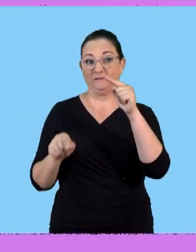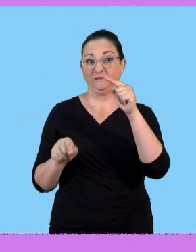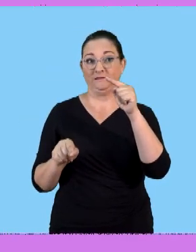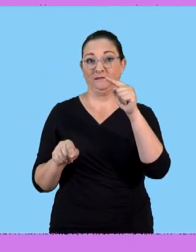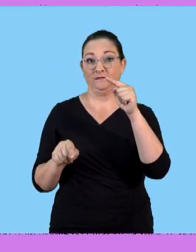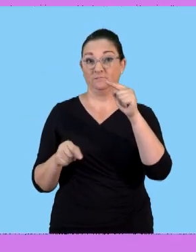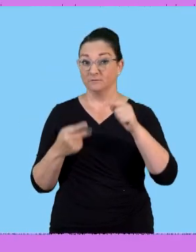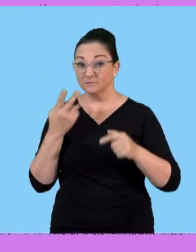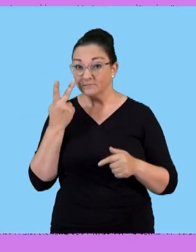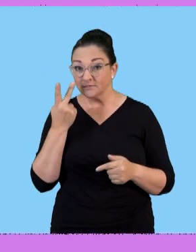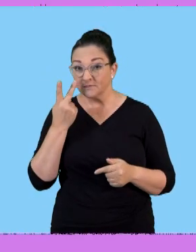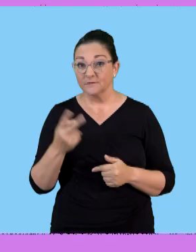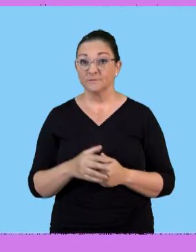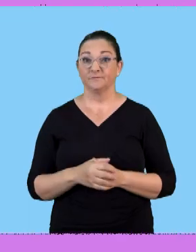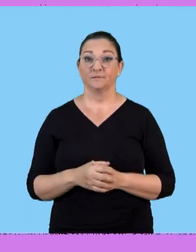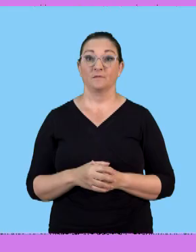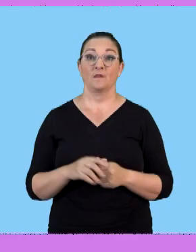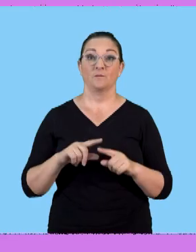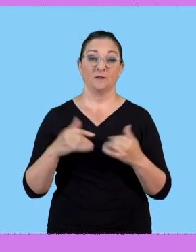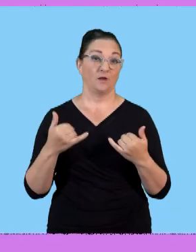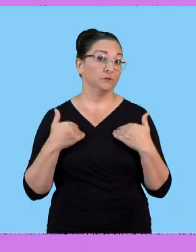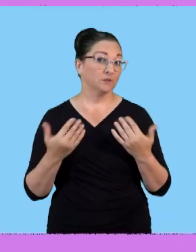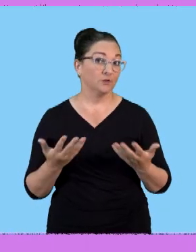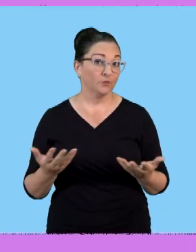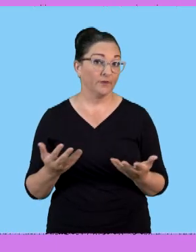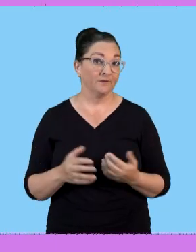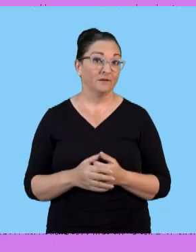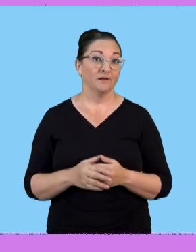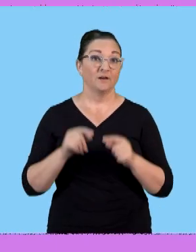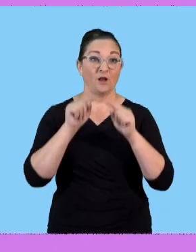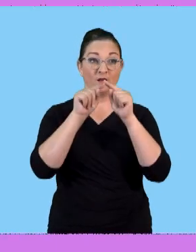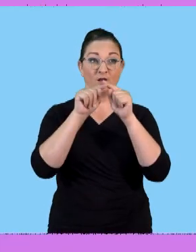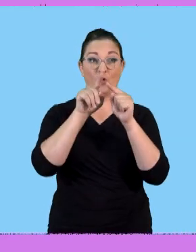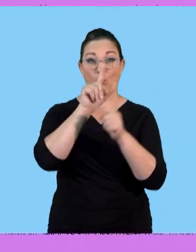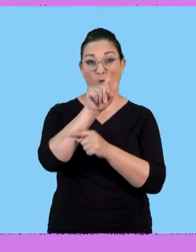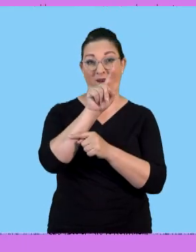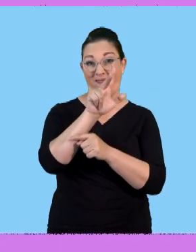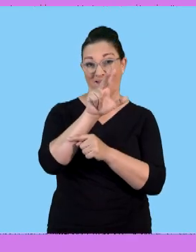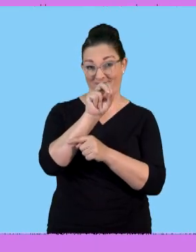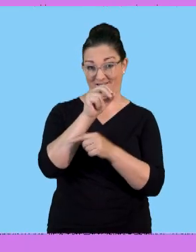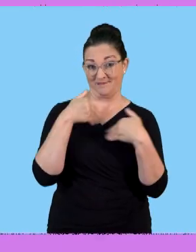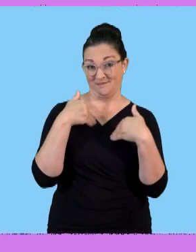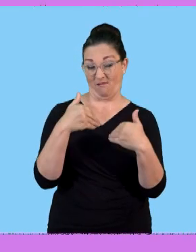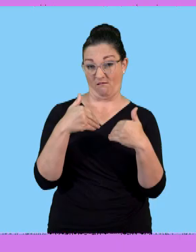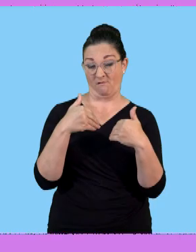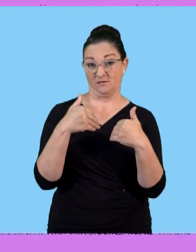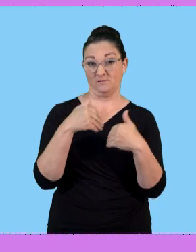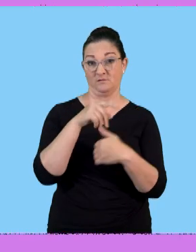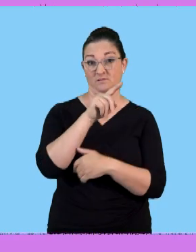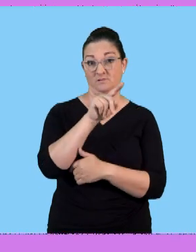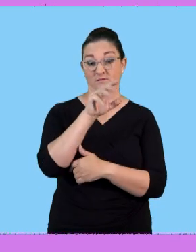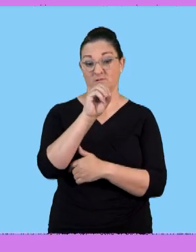here. Guys, are we fine? So where do we start with the longest downhill? At 180